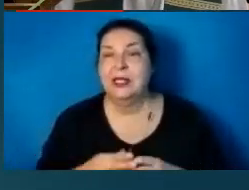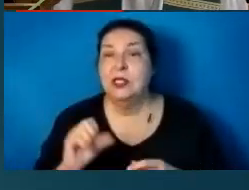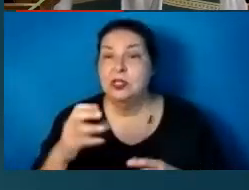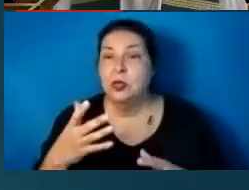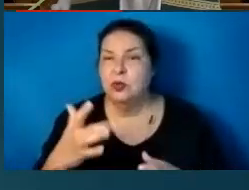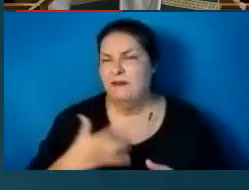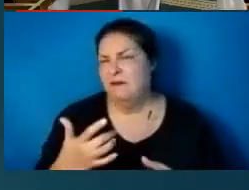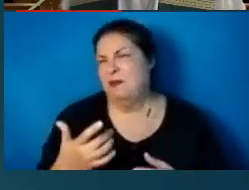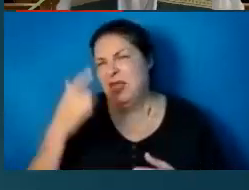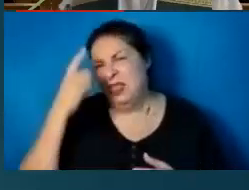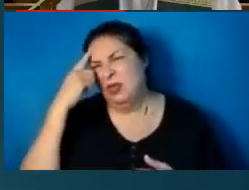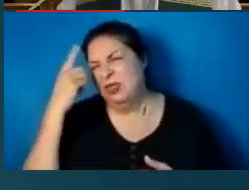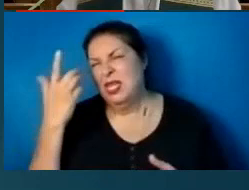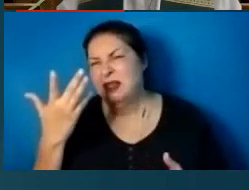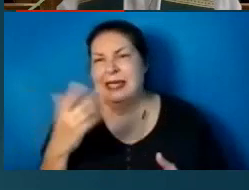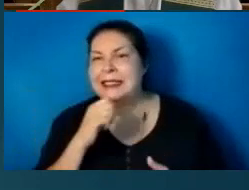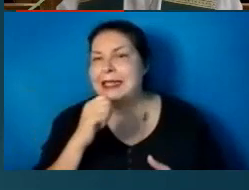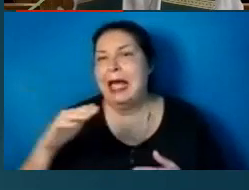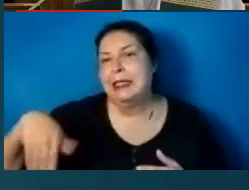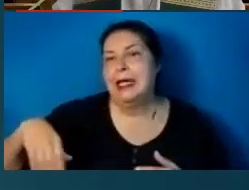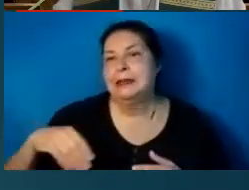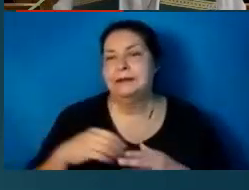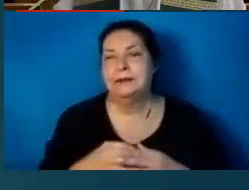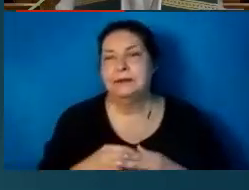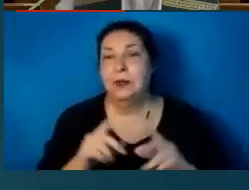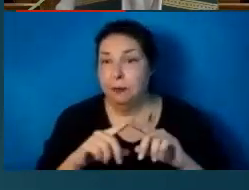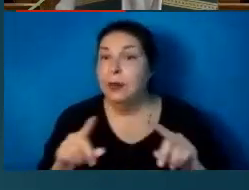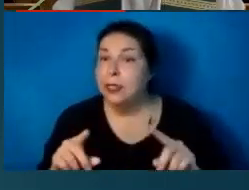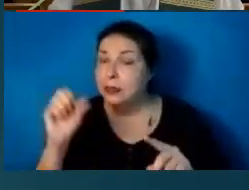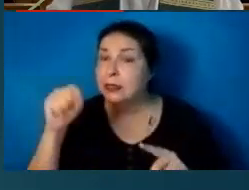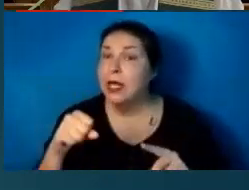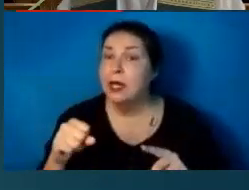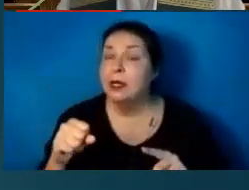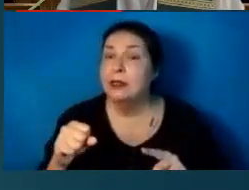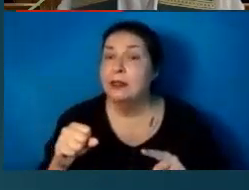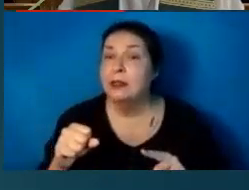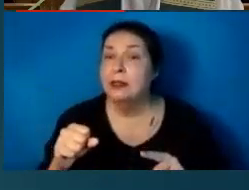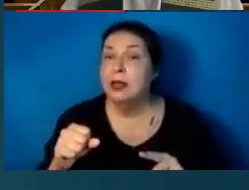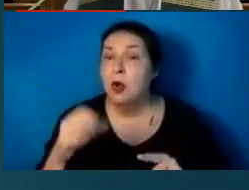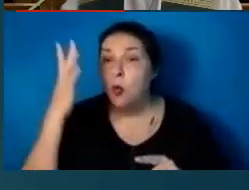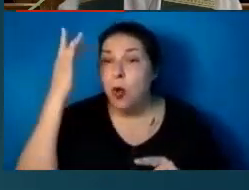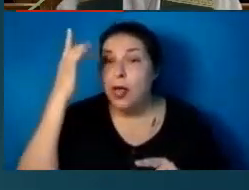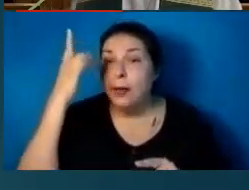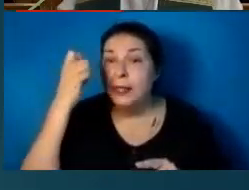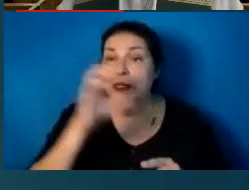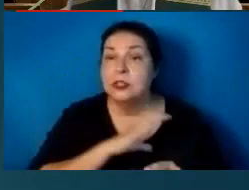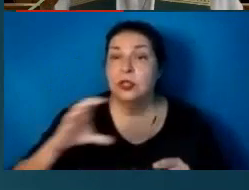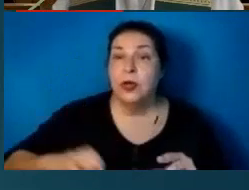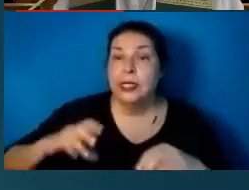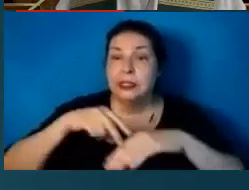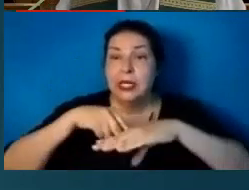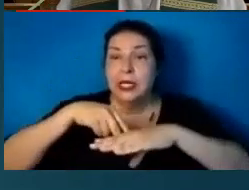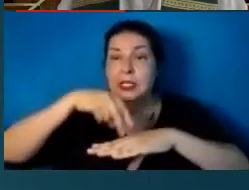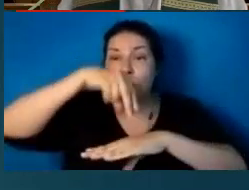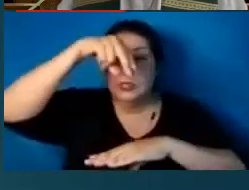us not yet. But it is, because he has risen. In that day,